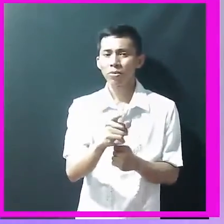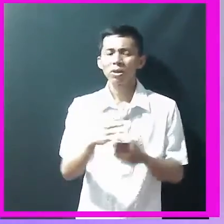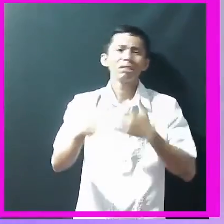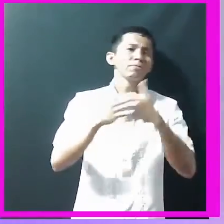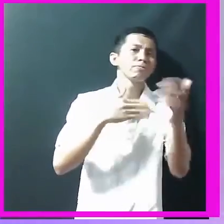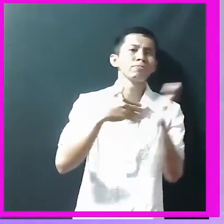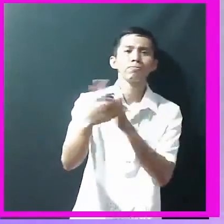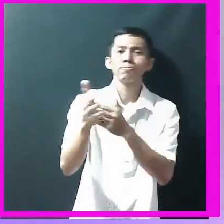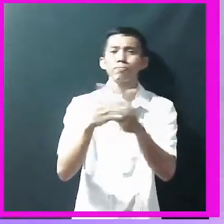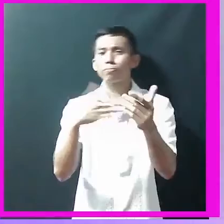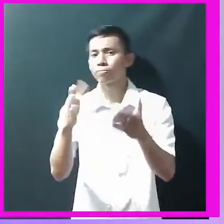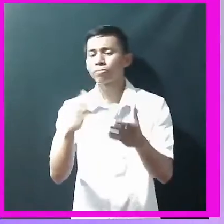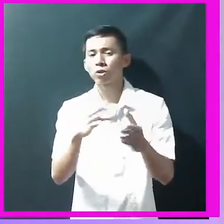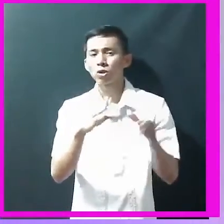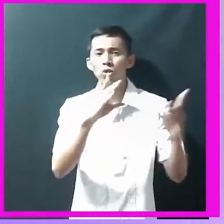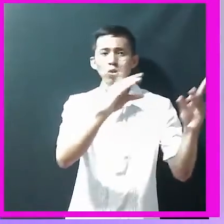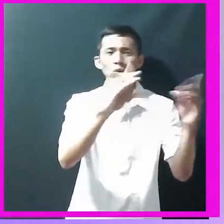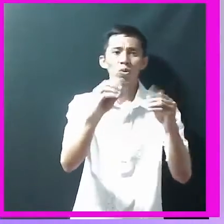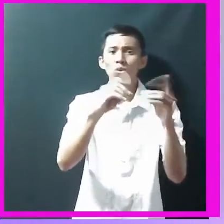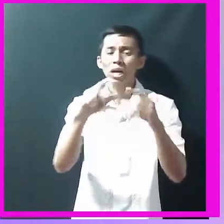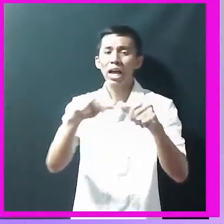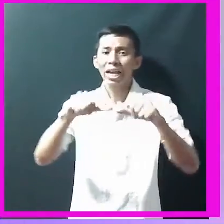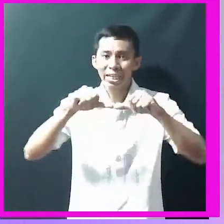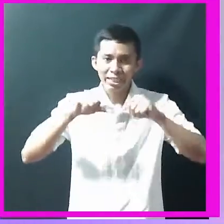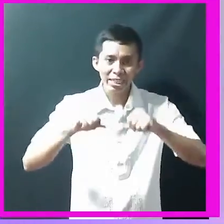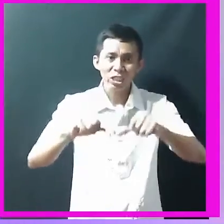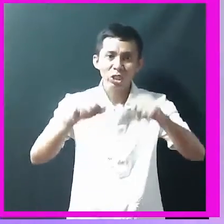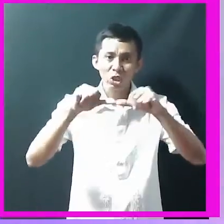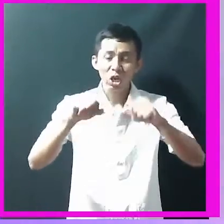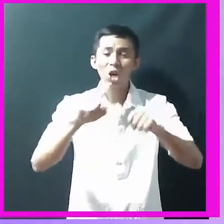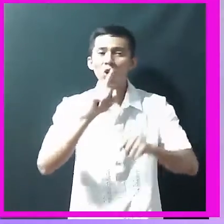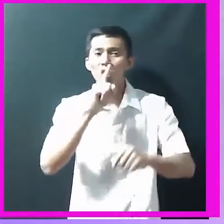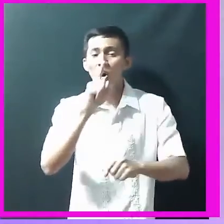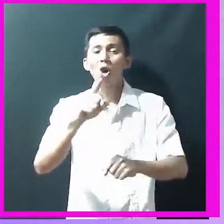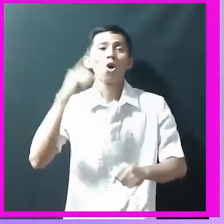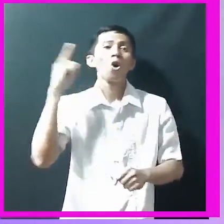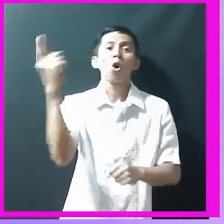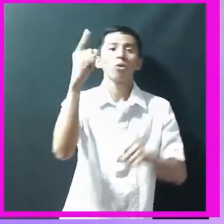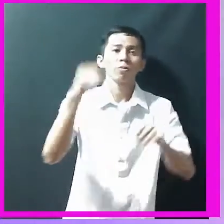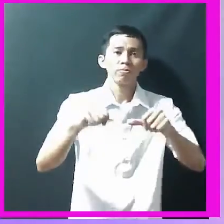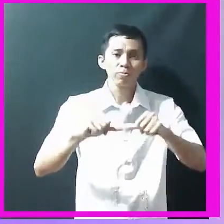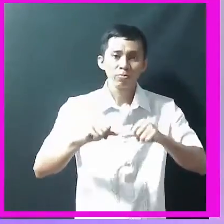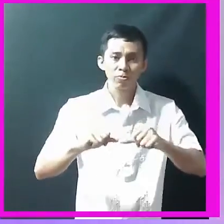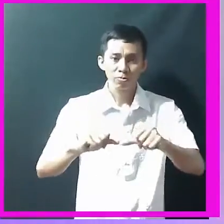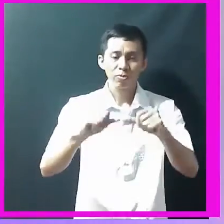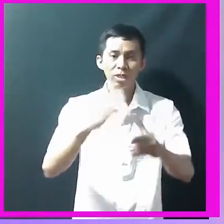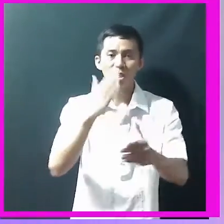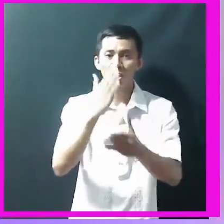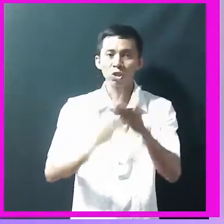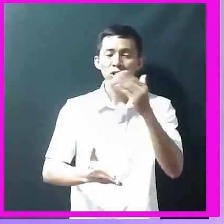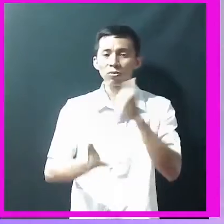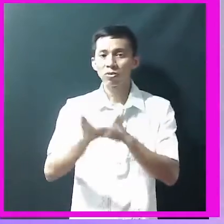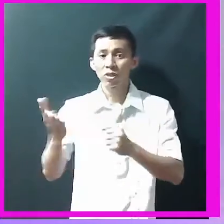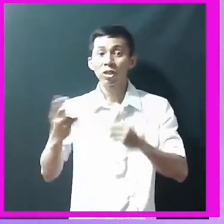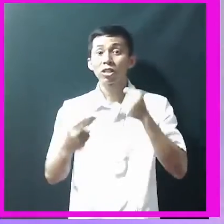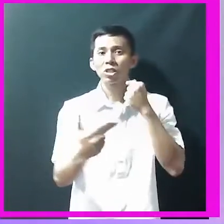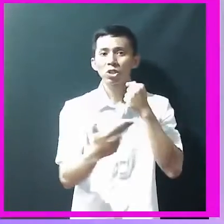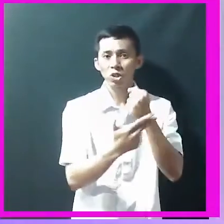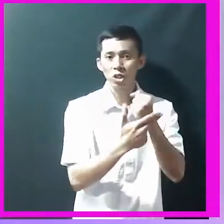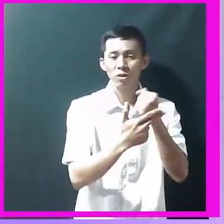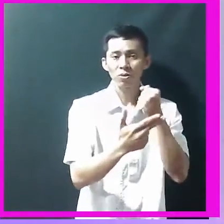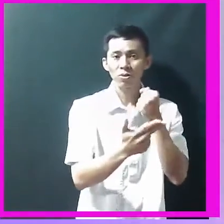imong moralidad, ang tinuod magpabilin gyud og tinuod. Truth is something that is preserved.